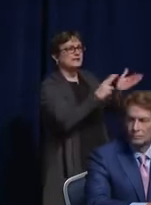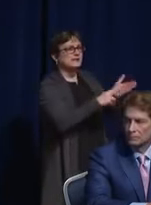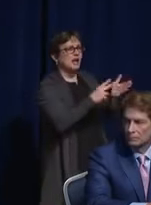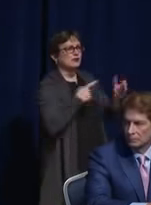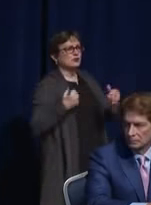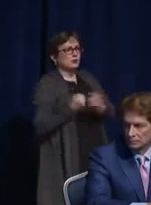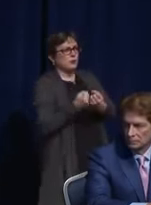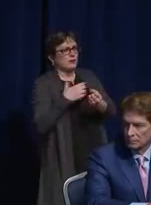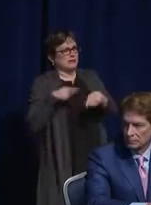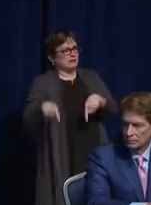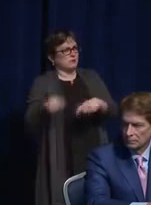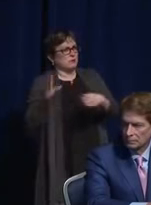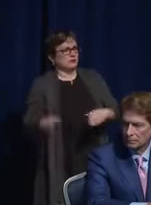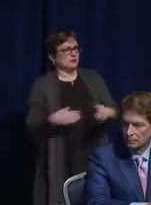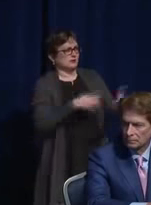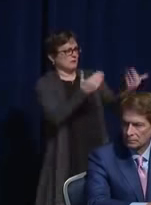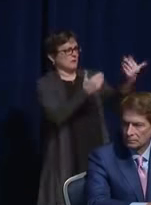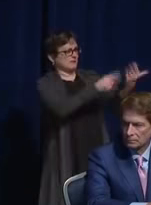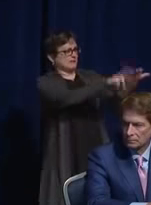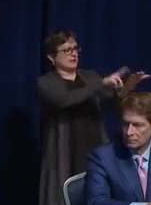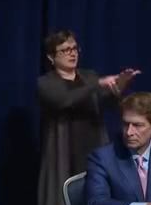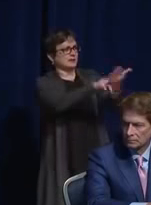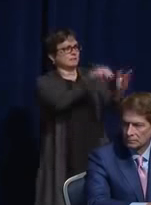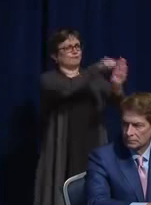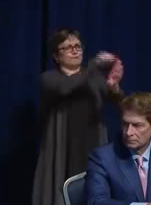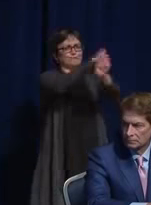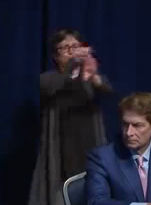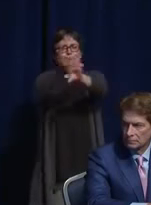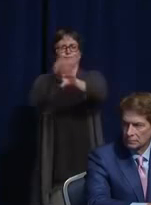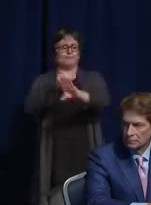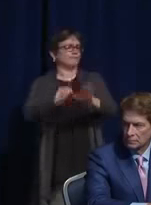collection moving to the online platforms that will be opened.